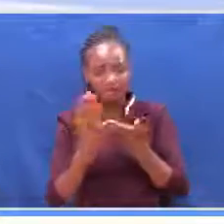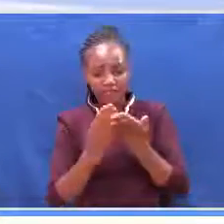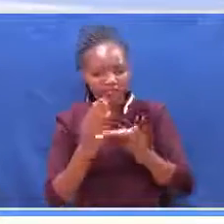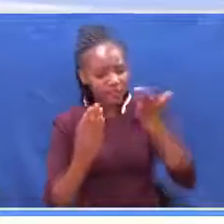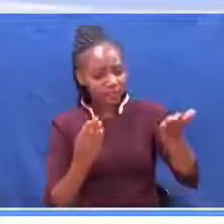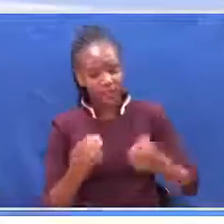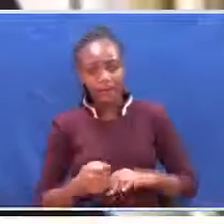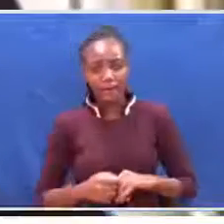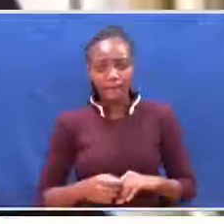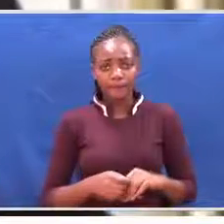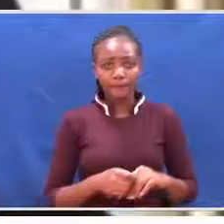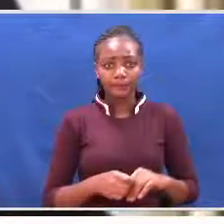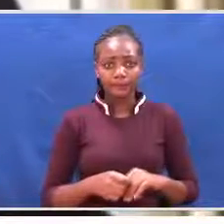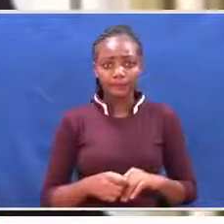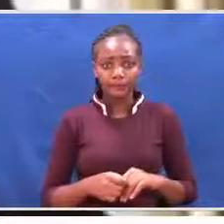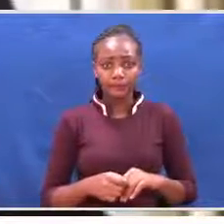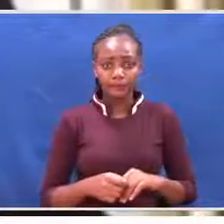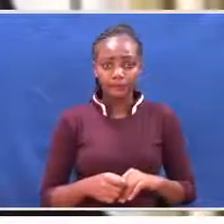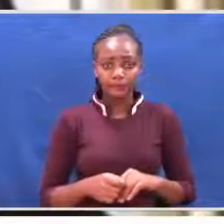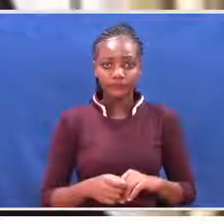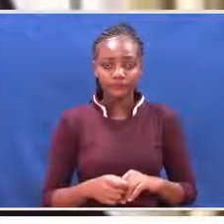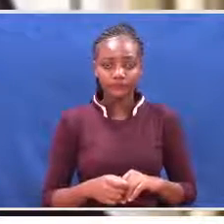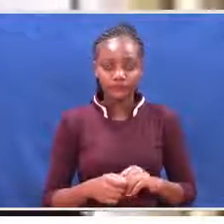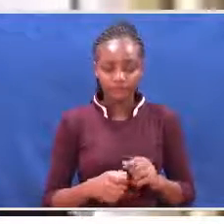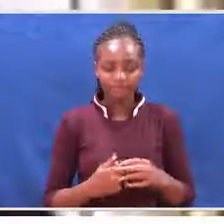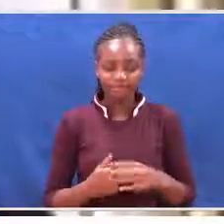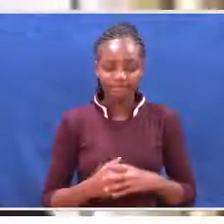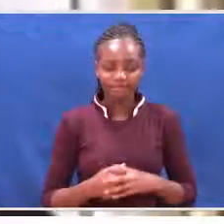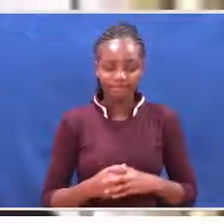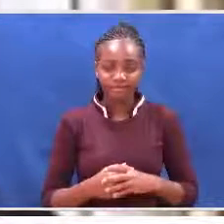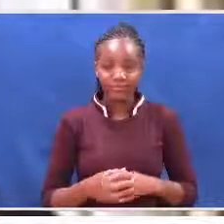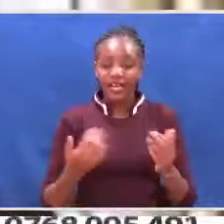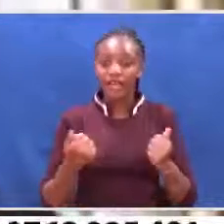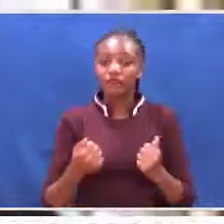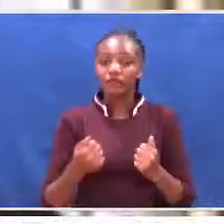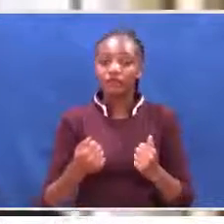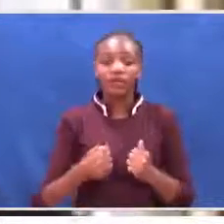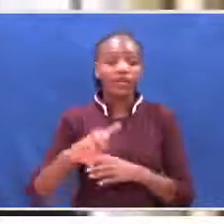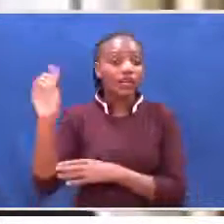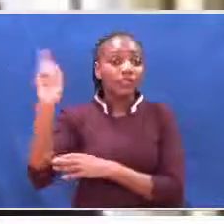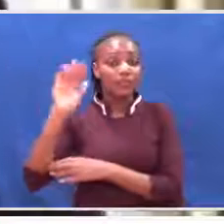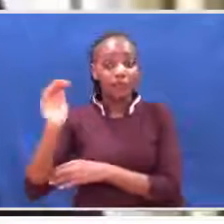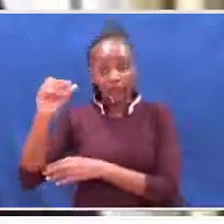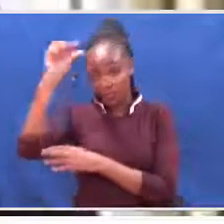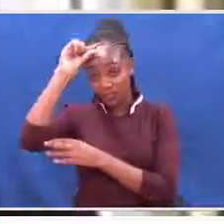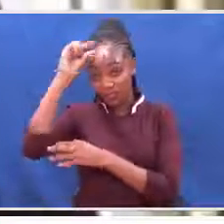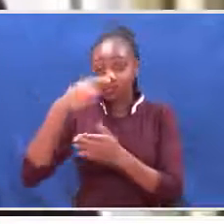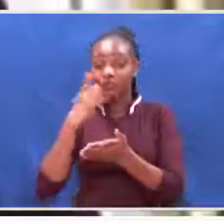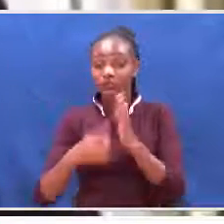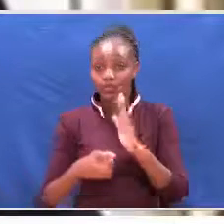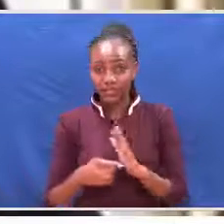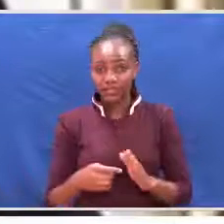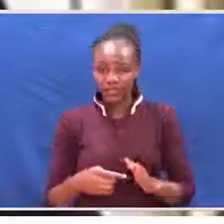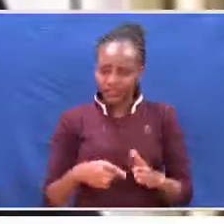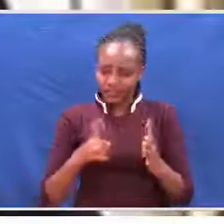now reports. I have myself as the governor, I have been sidelined. The Nairobi County Government now says that it has